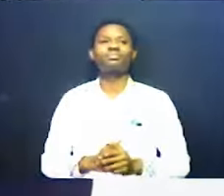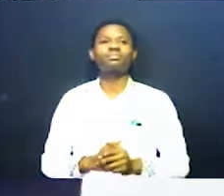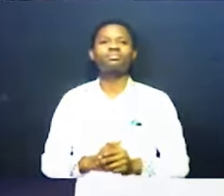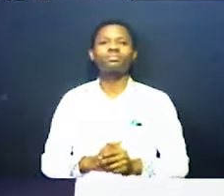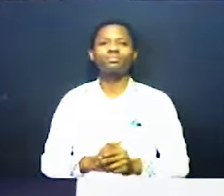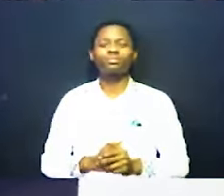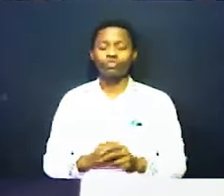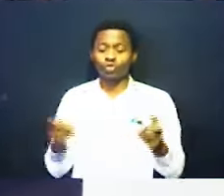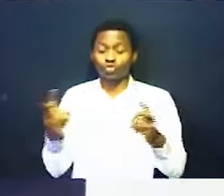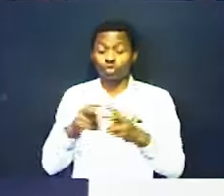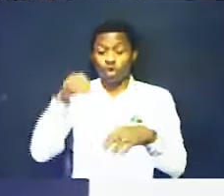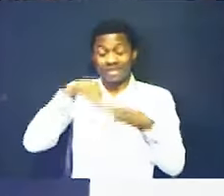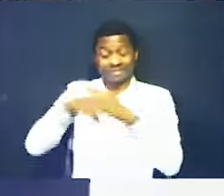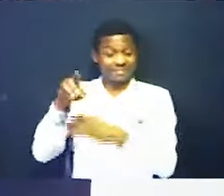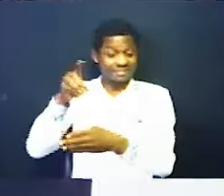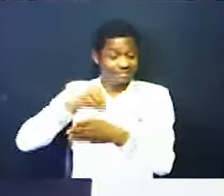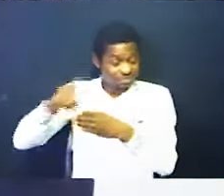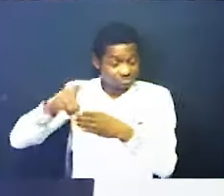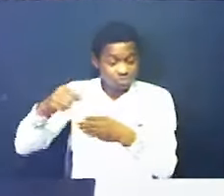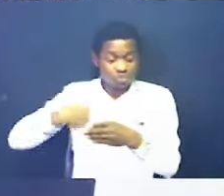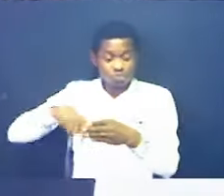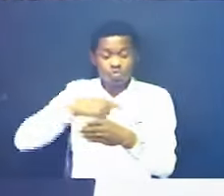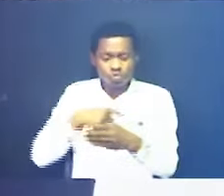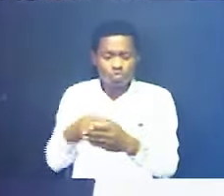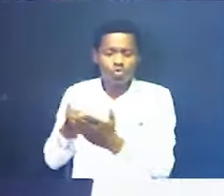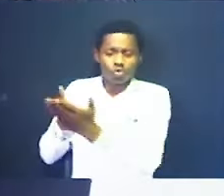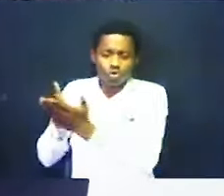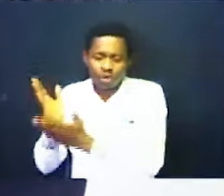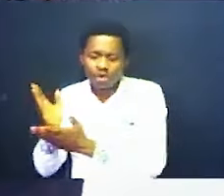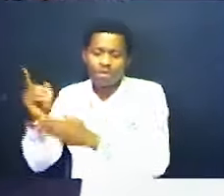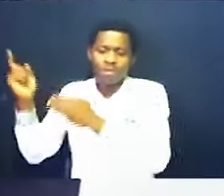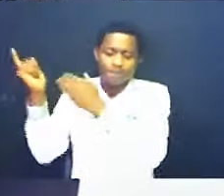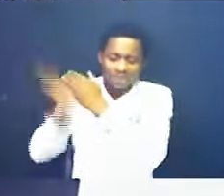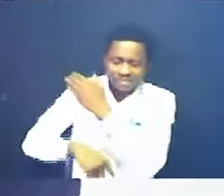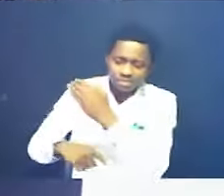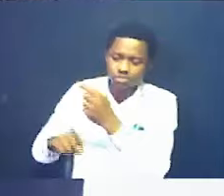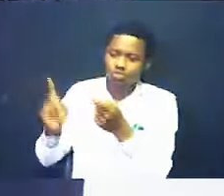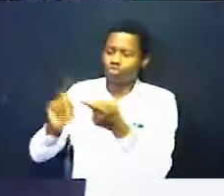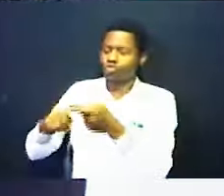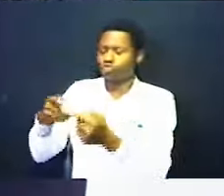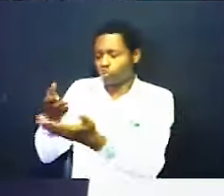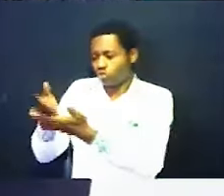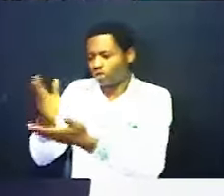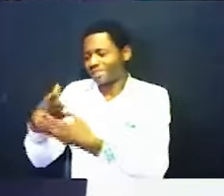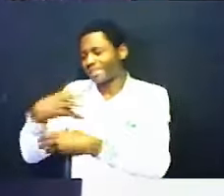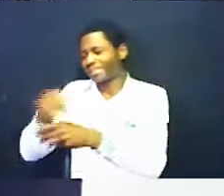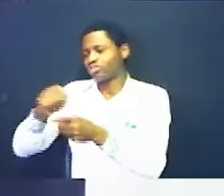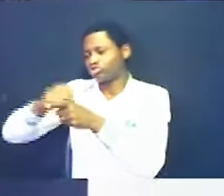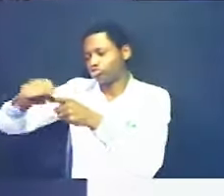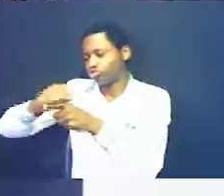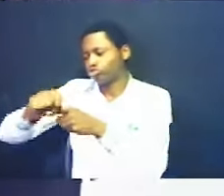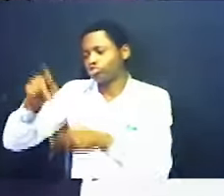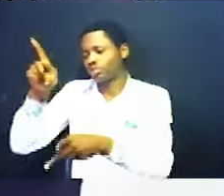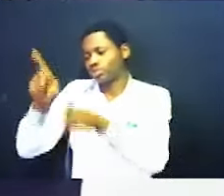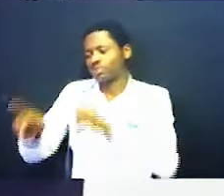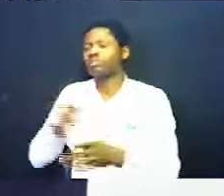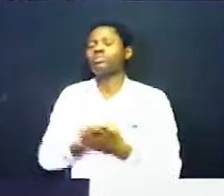discipline, we correct, we punish, to correct, and to train.